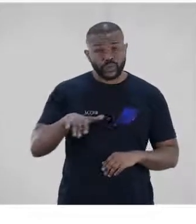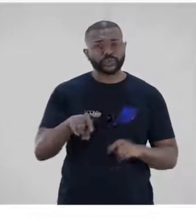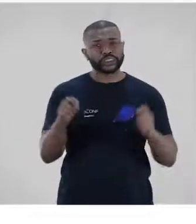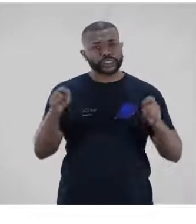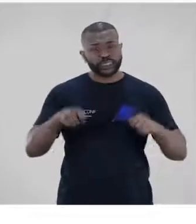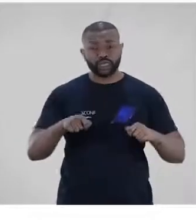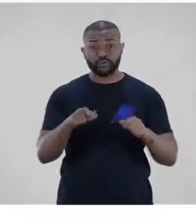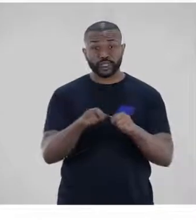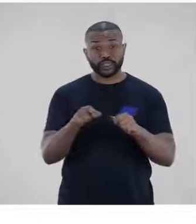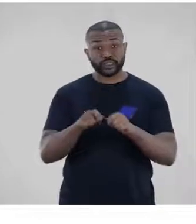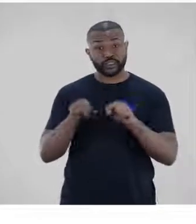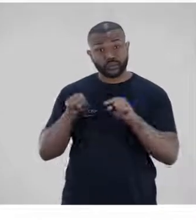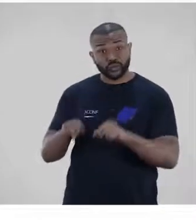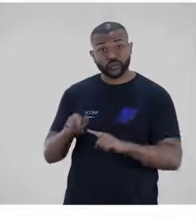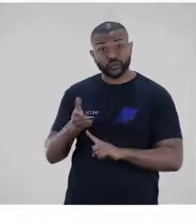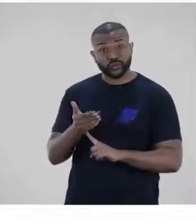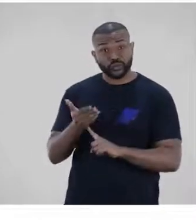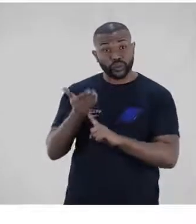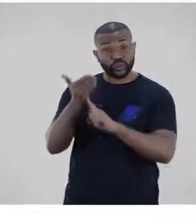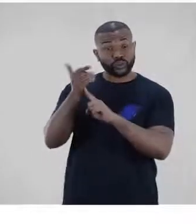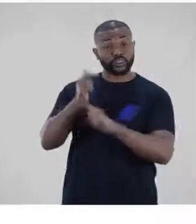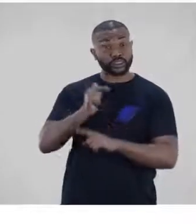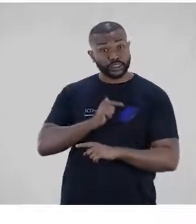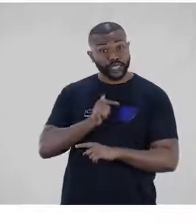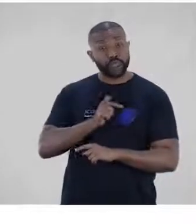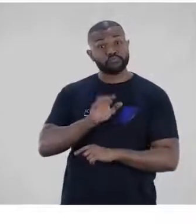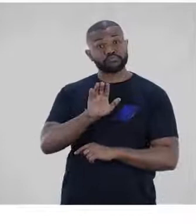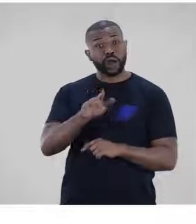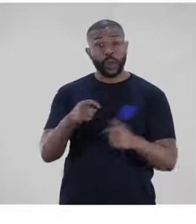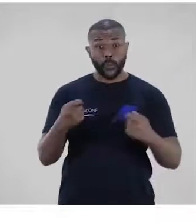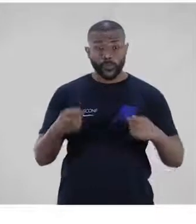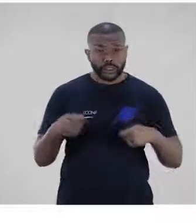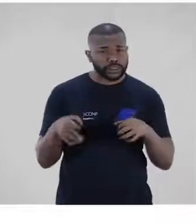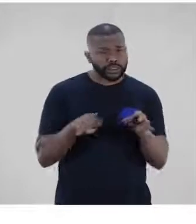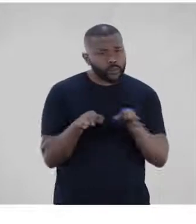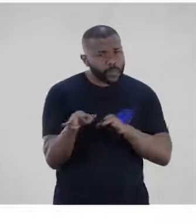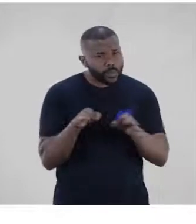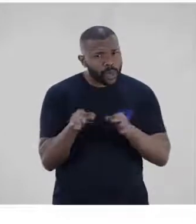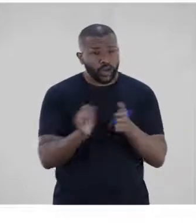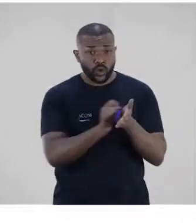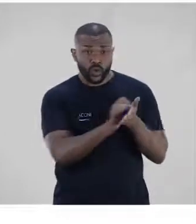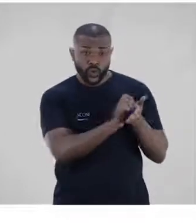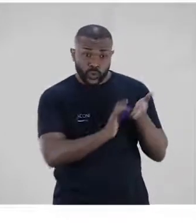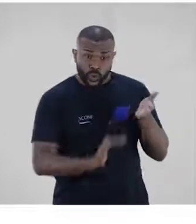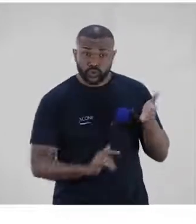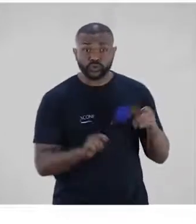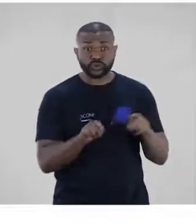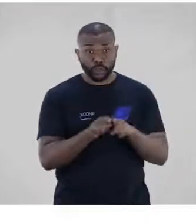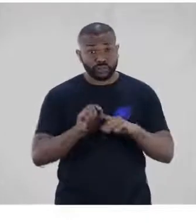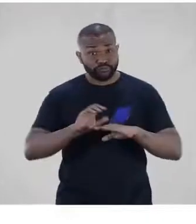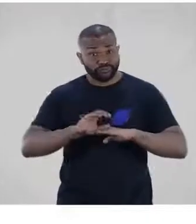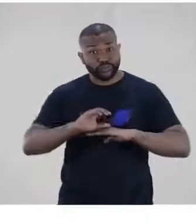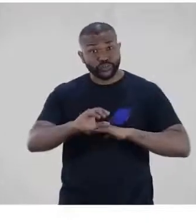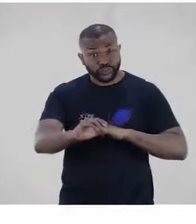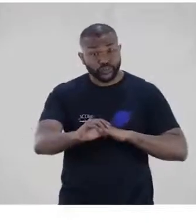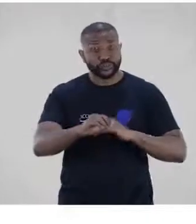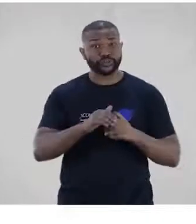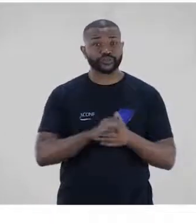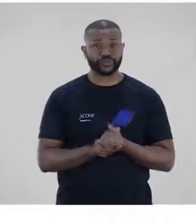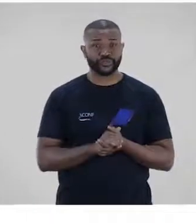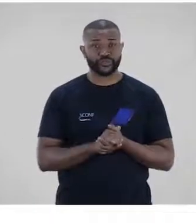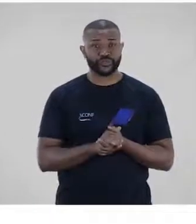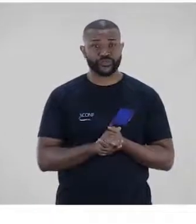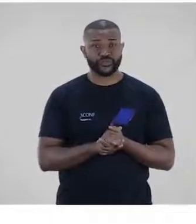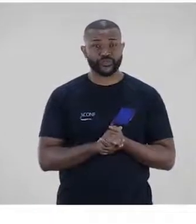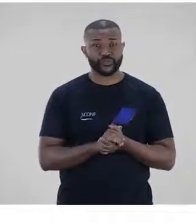technology, but it requires a fair bit of custom coding and investment. But hopefully this example brings the idea